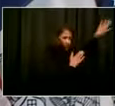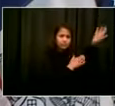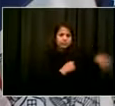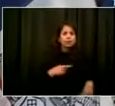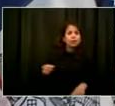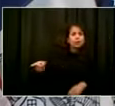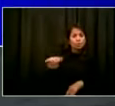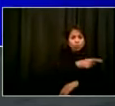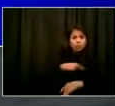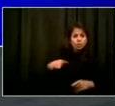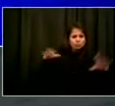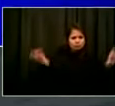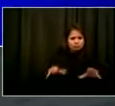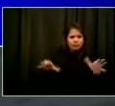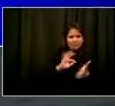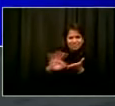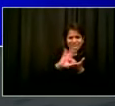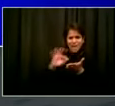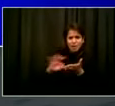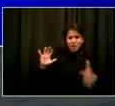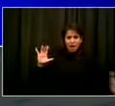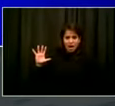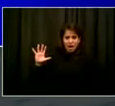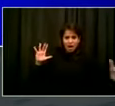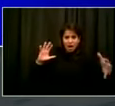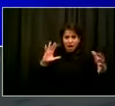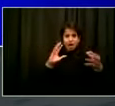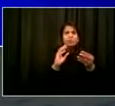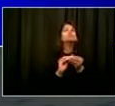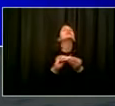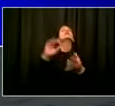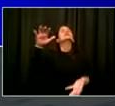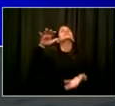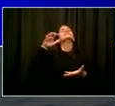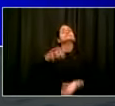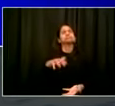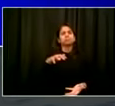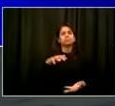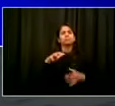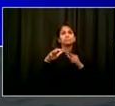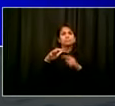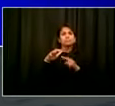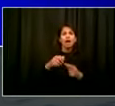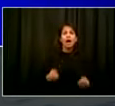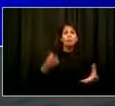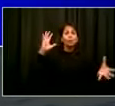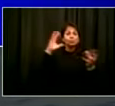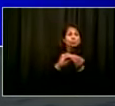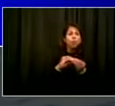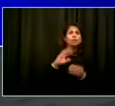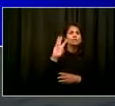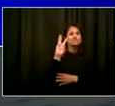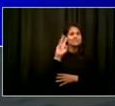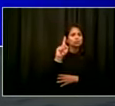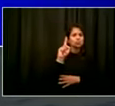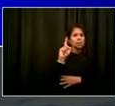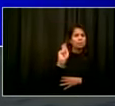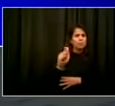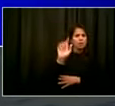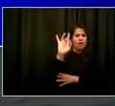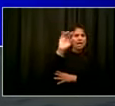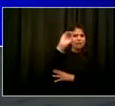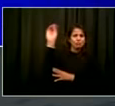61.8%. That's essentially identical to the rate in 2010, but with so many more challenges in the way. And